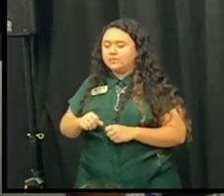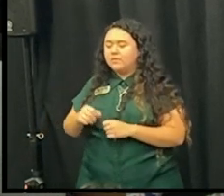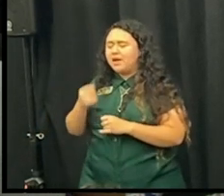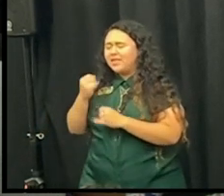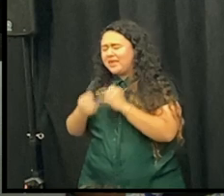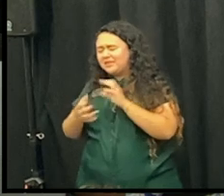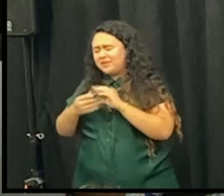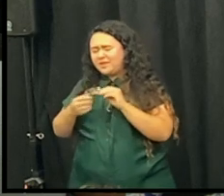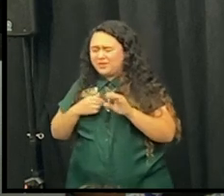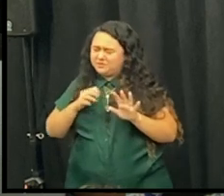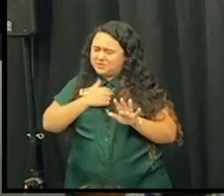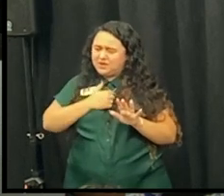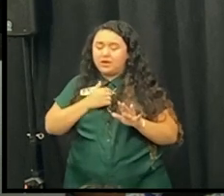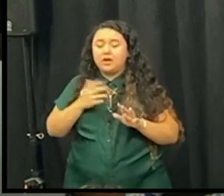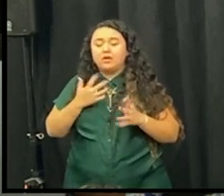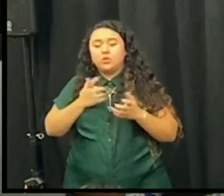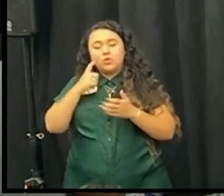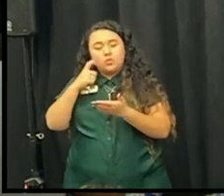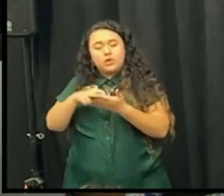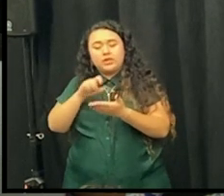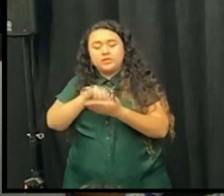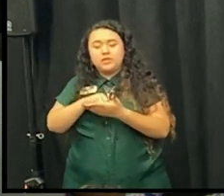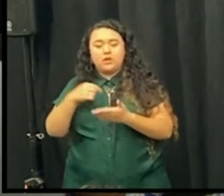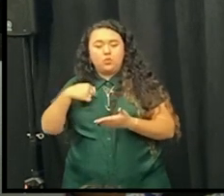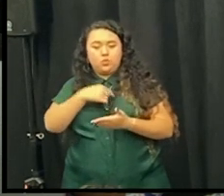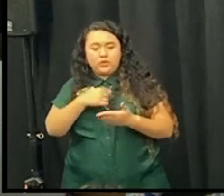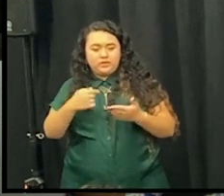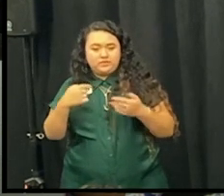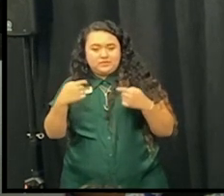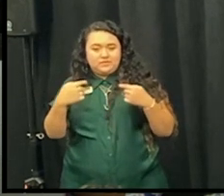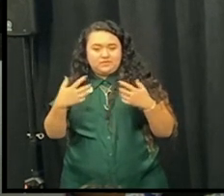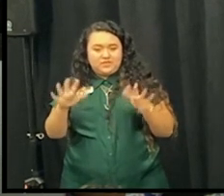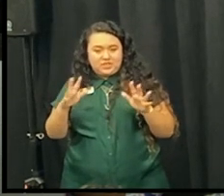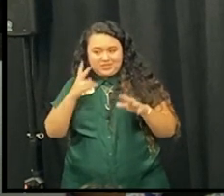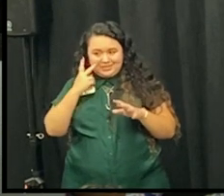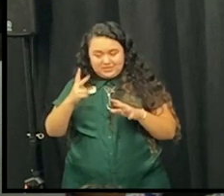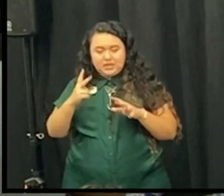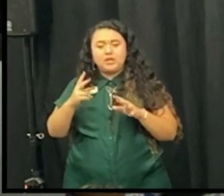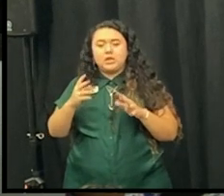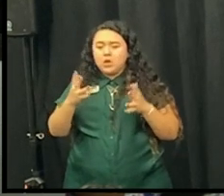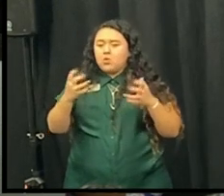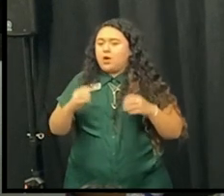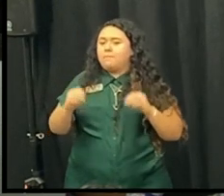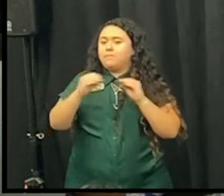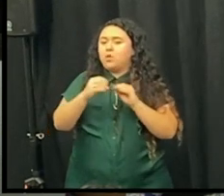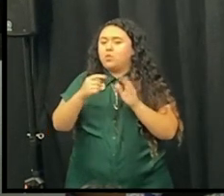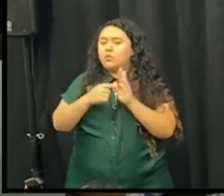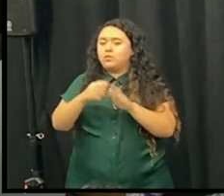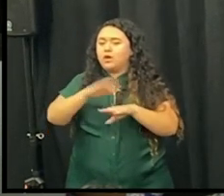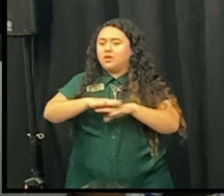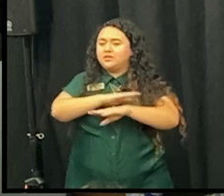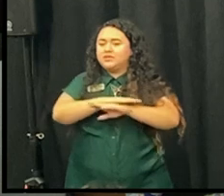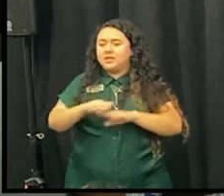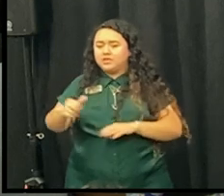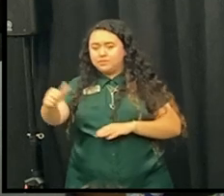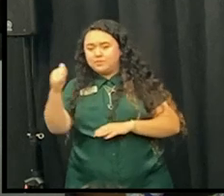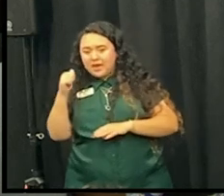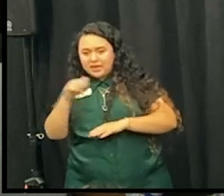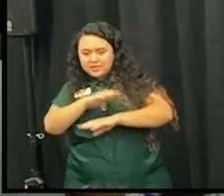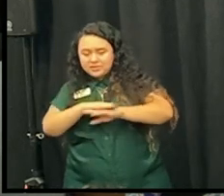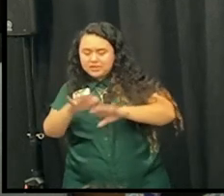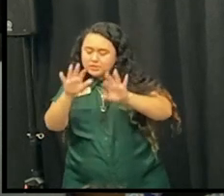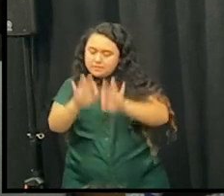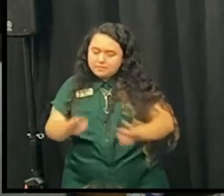sorry. But I also do want to recognize that we have seen a move for more representation on stage, but backstage matters so